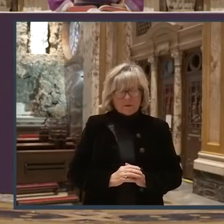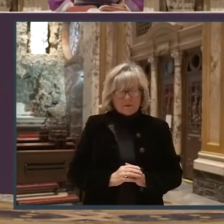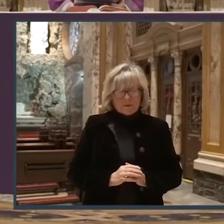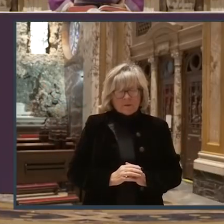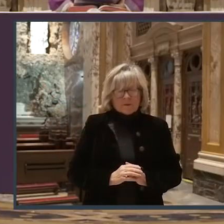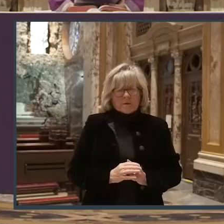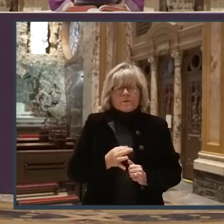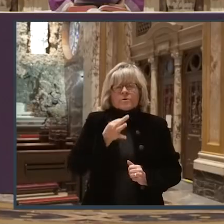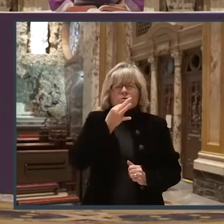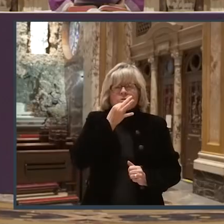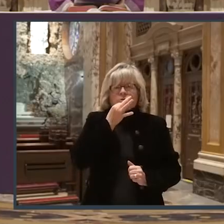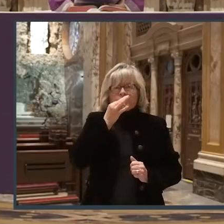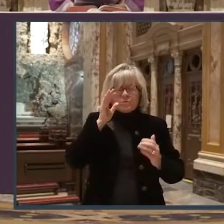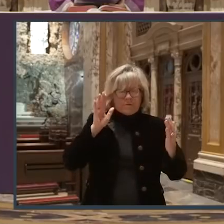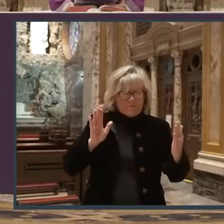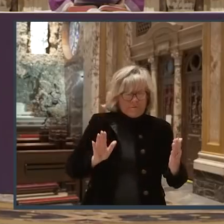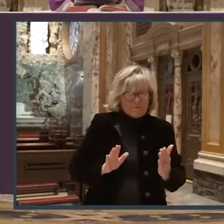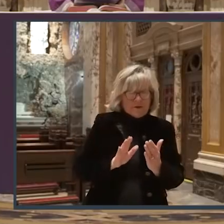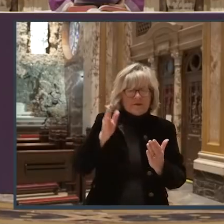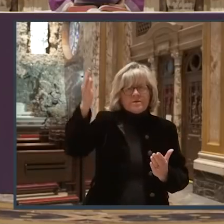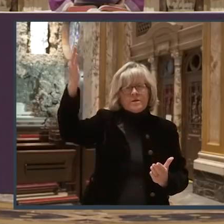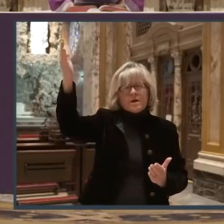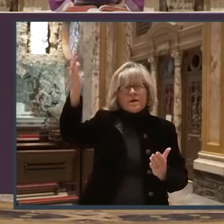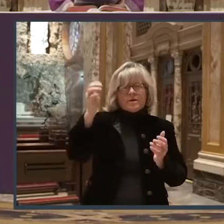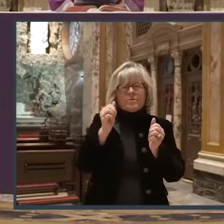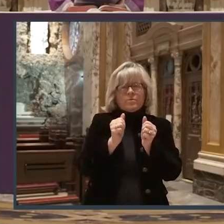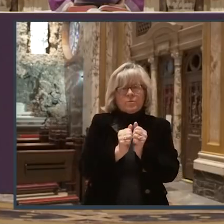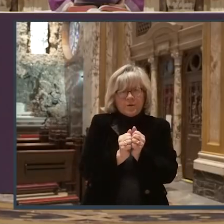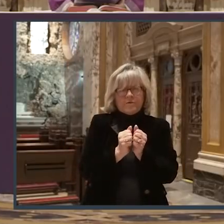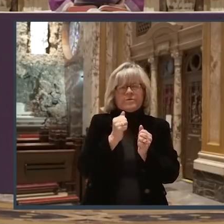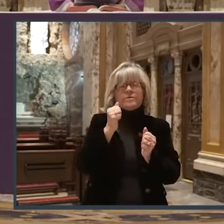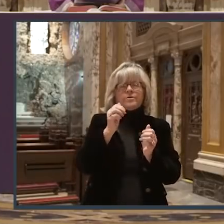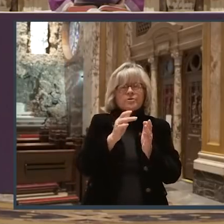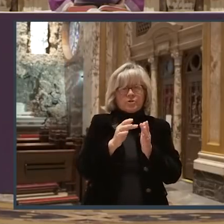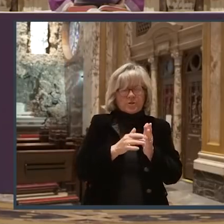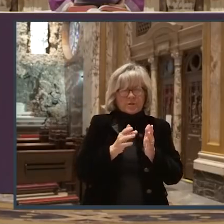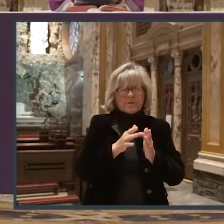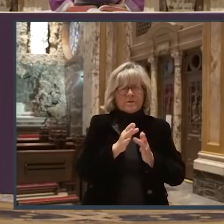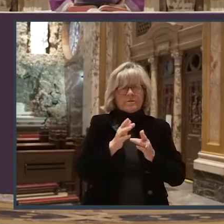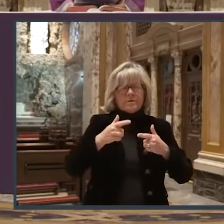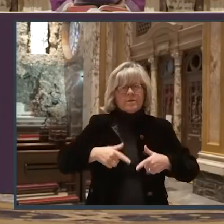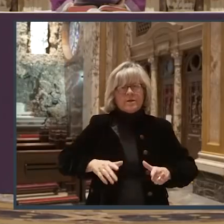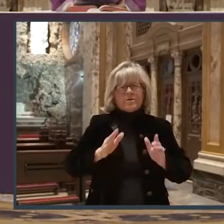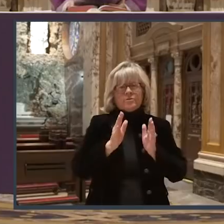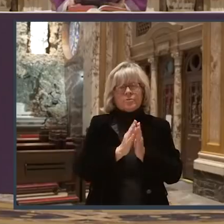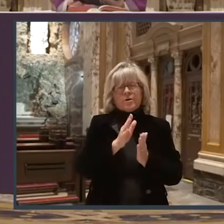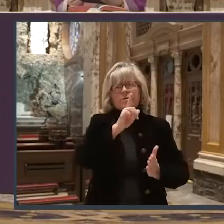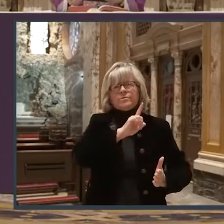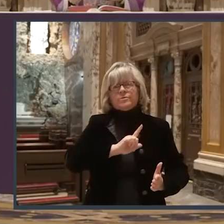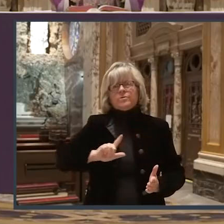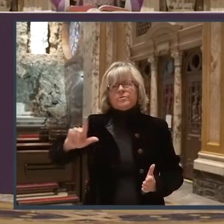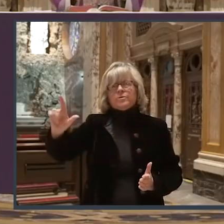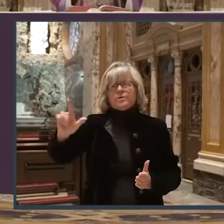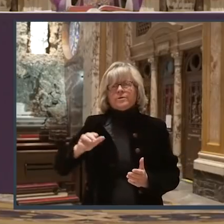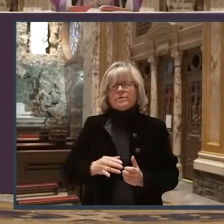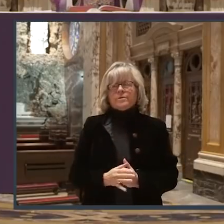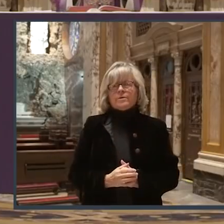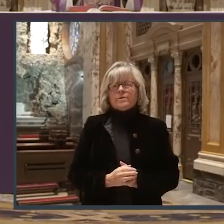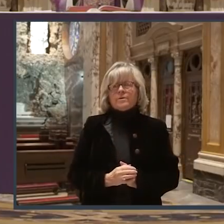may they soon come face to face with Jesus, their Savior. Let us pray to the Lord. Lord, hear our